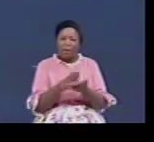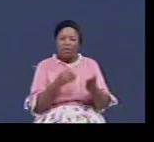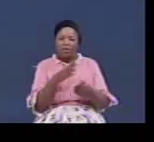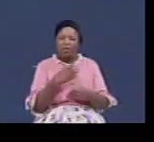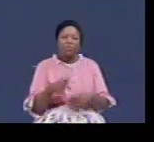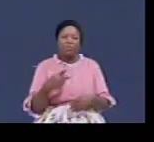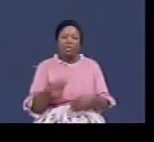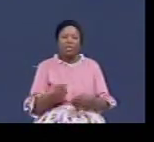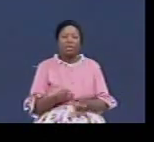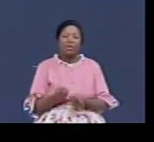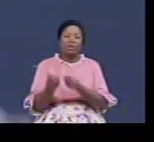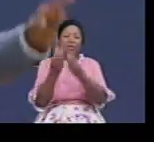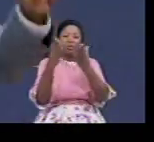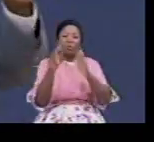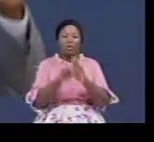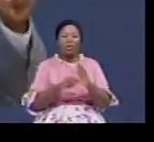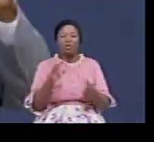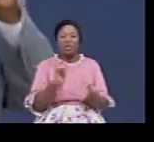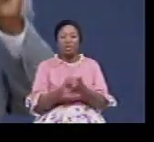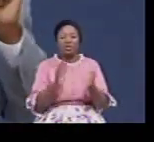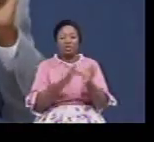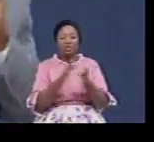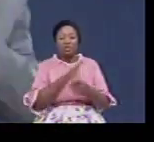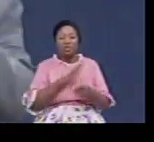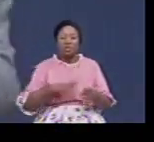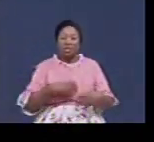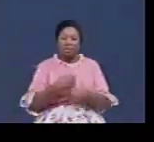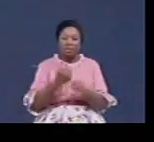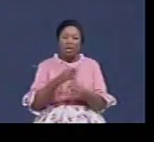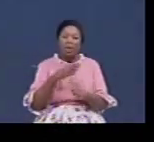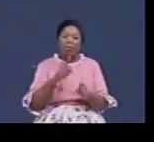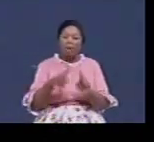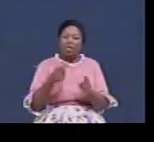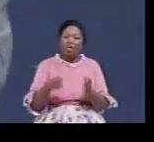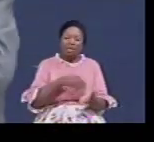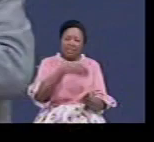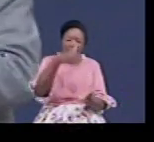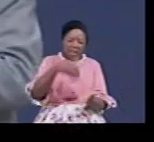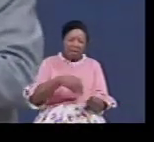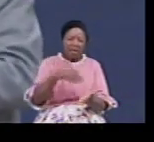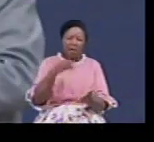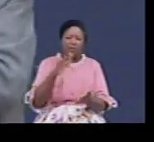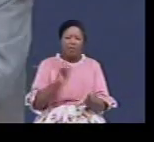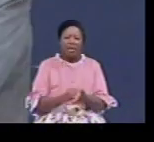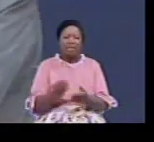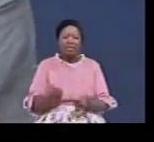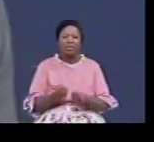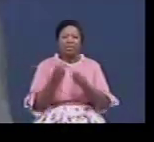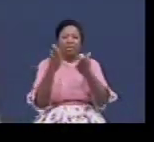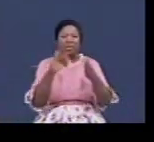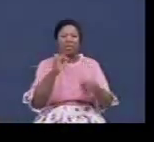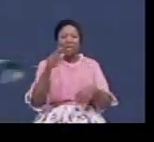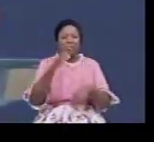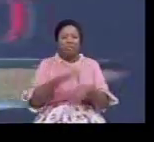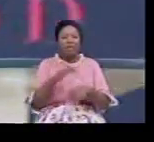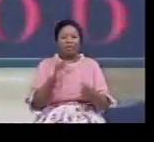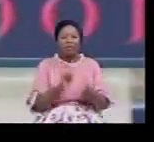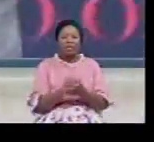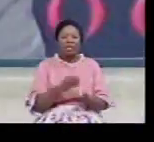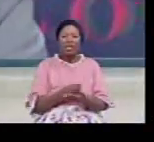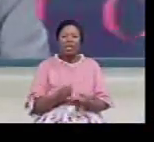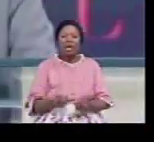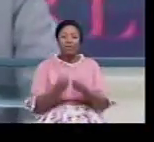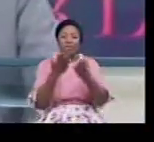that Jesus made. The center of that atonement, the effect of that atonement, is